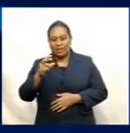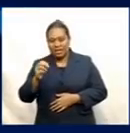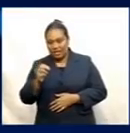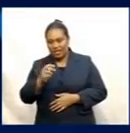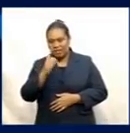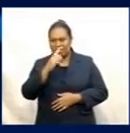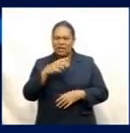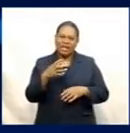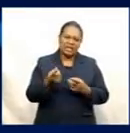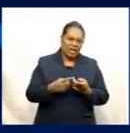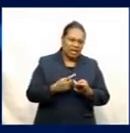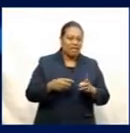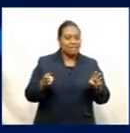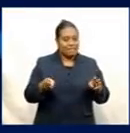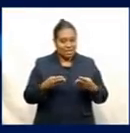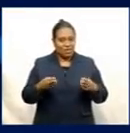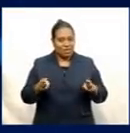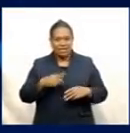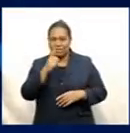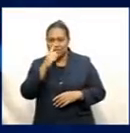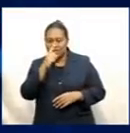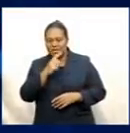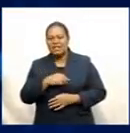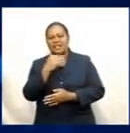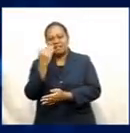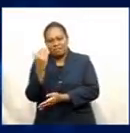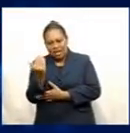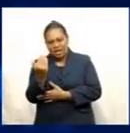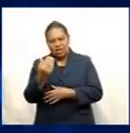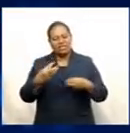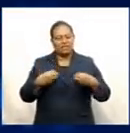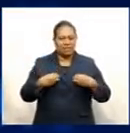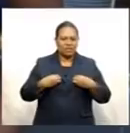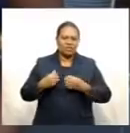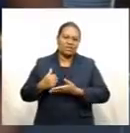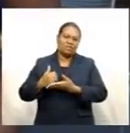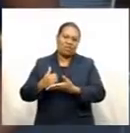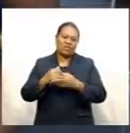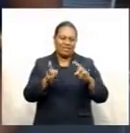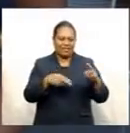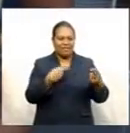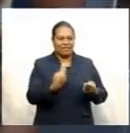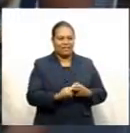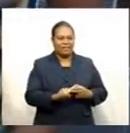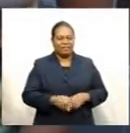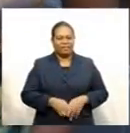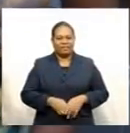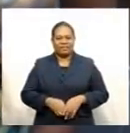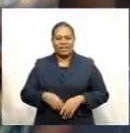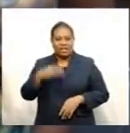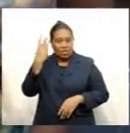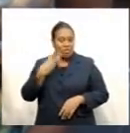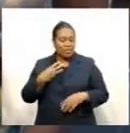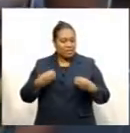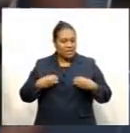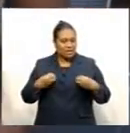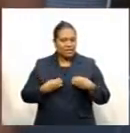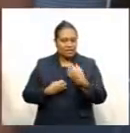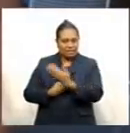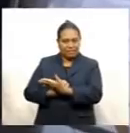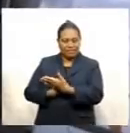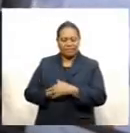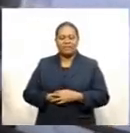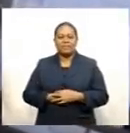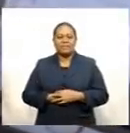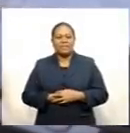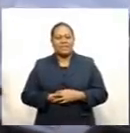and musicians depended entirely on their businesses to support families. These entrepreneurs' livelihoods have been affected due to a